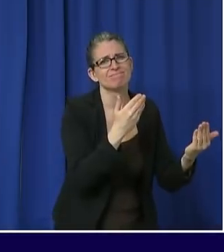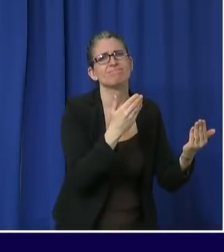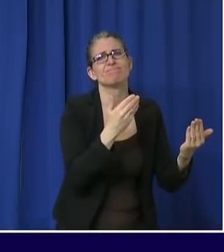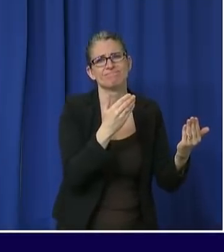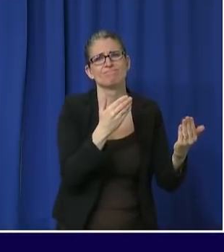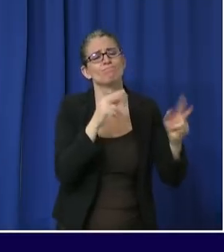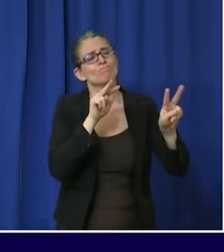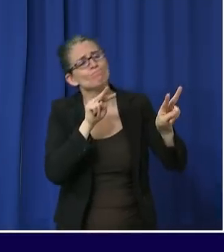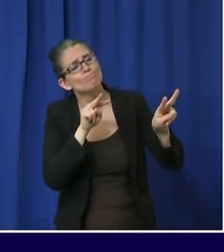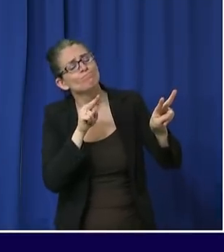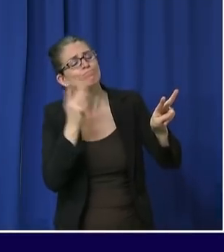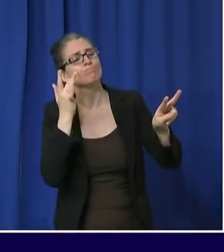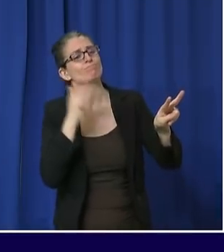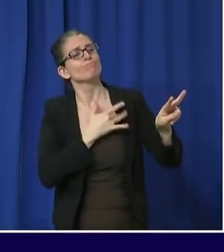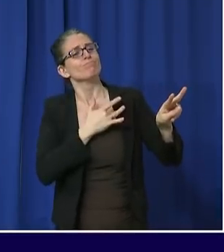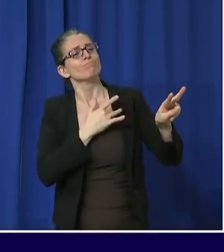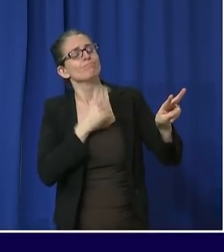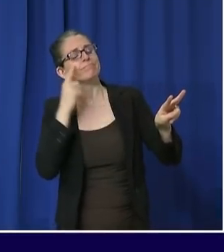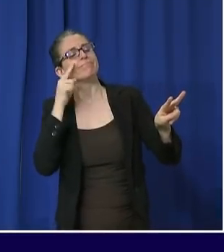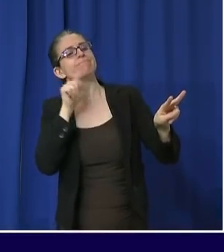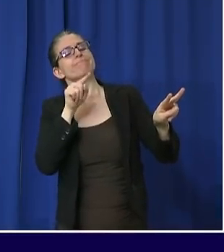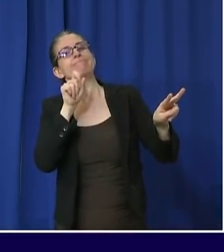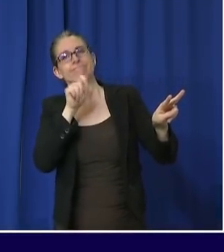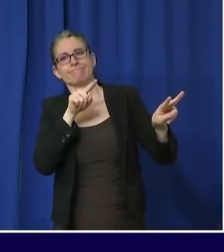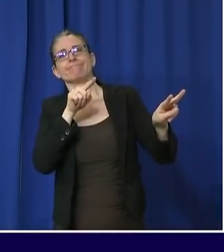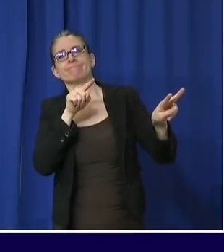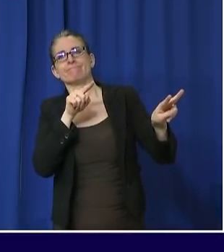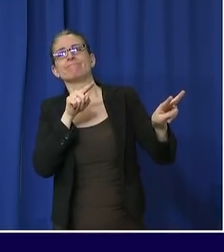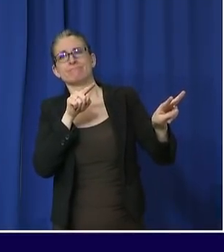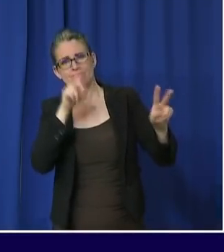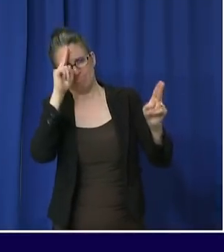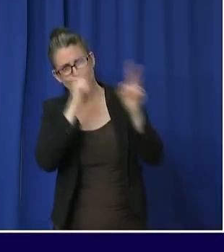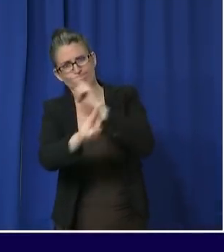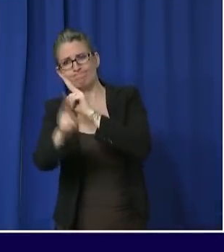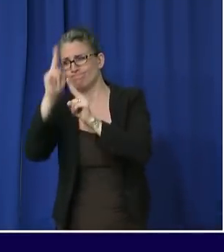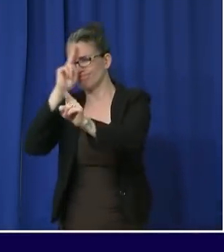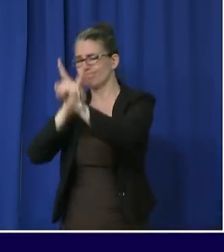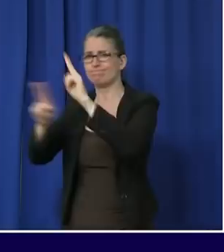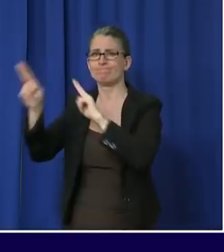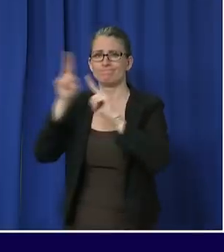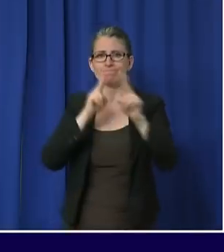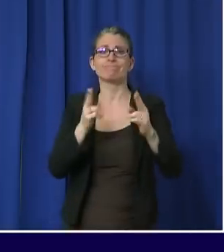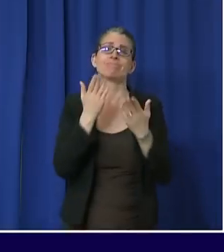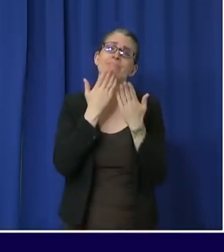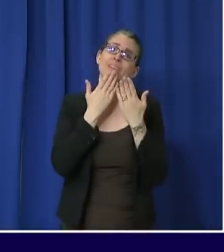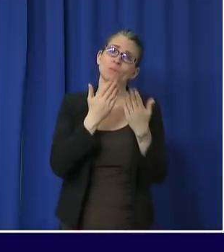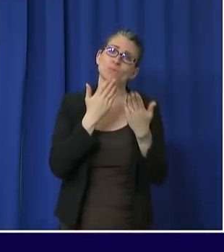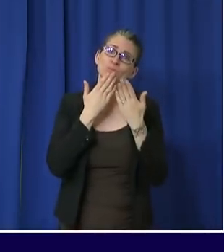back into being unseen. Thank you very much, everyone. Have a good afternoon. We'll talk tomorrow.